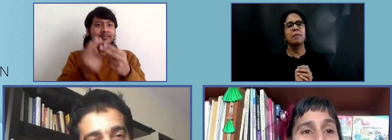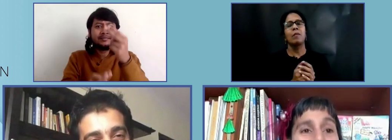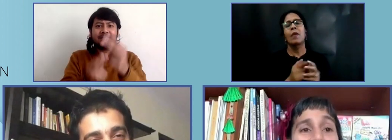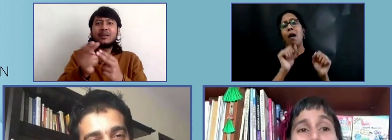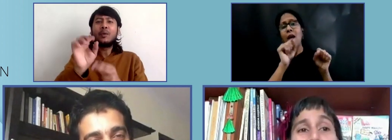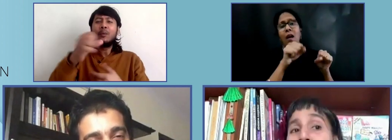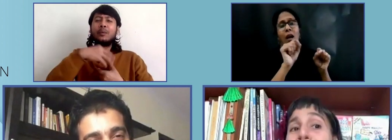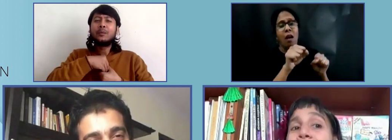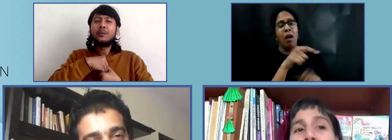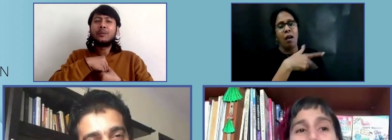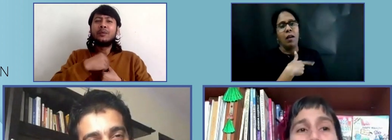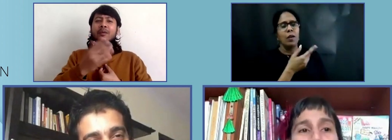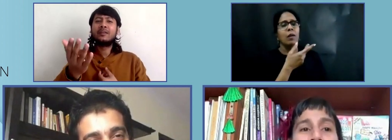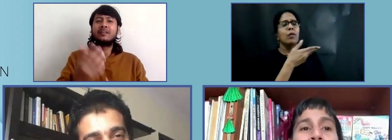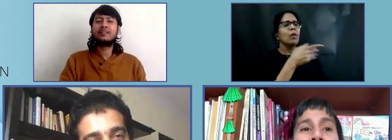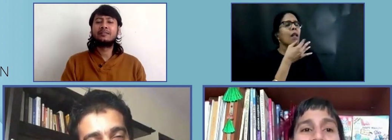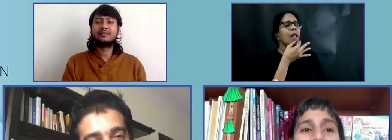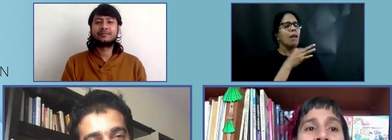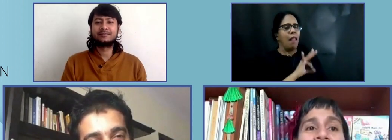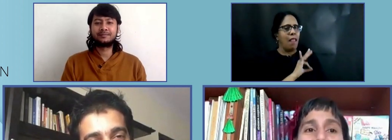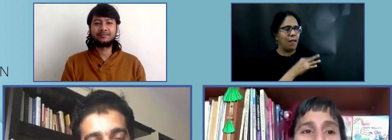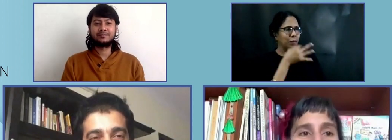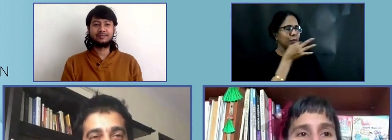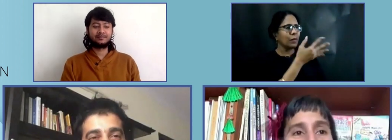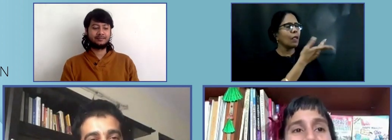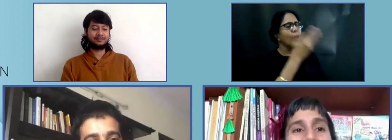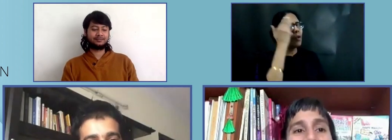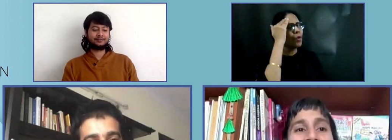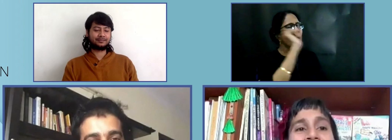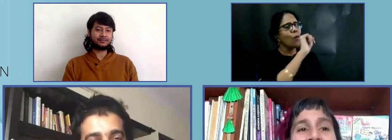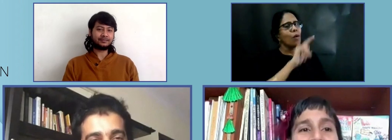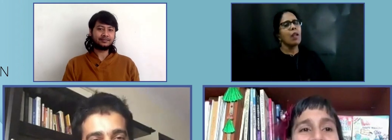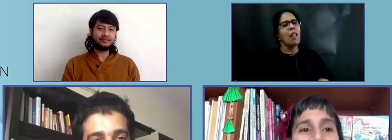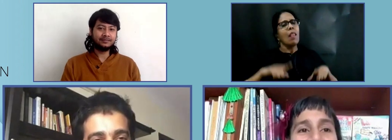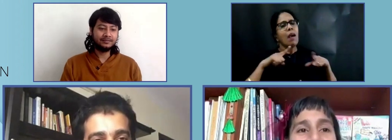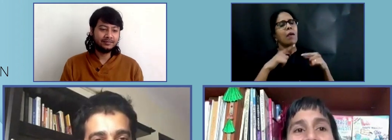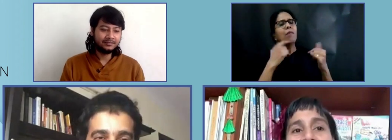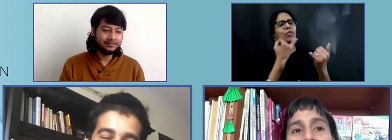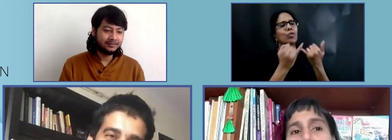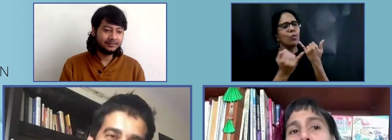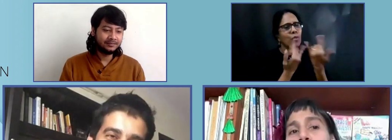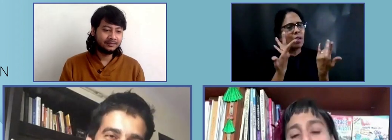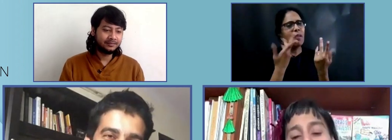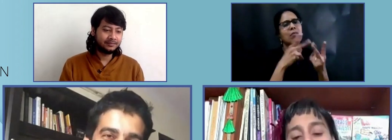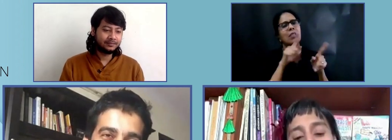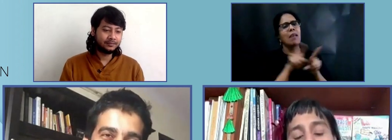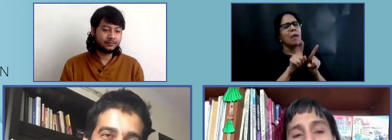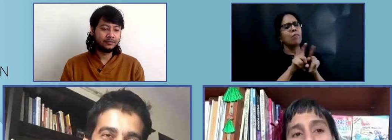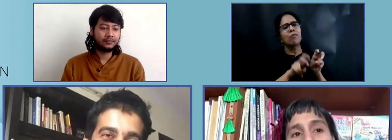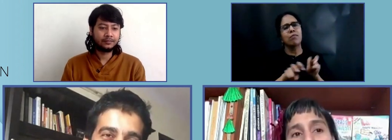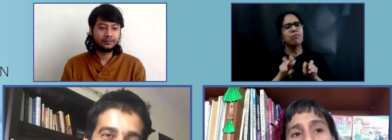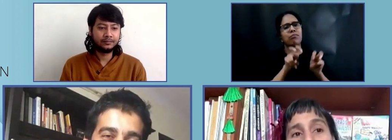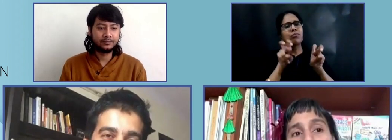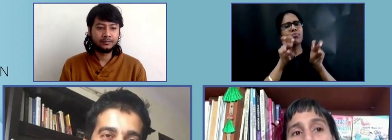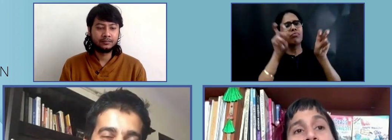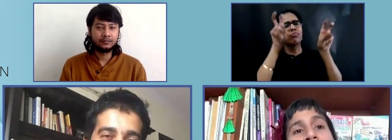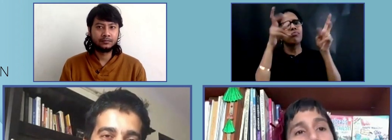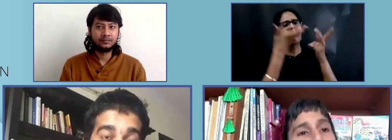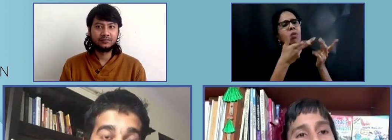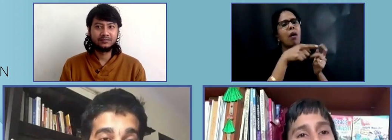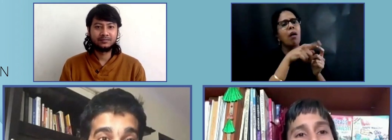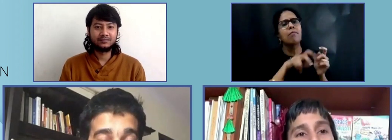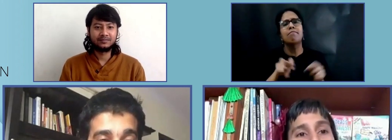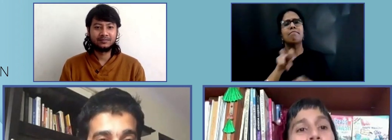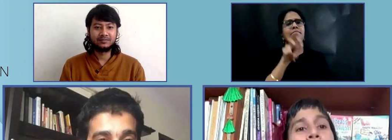Yeah, I like to know about your life story, your journey, and what was your, what is